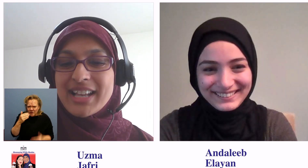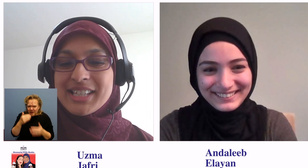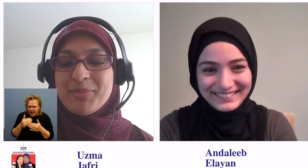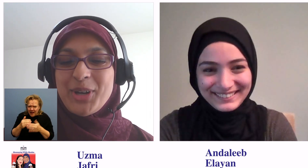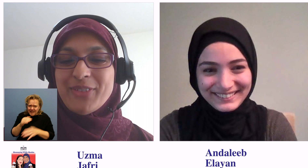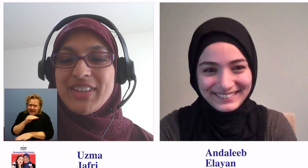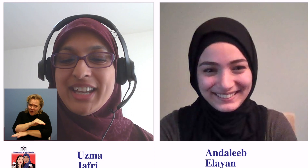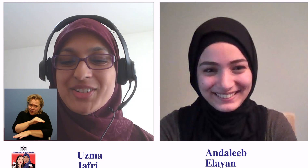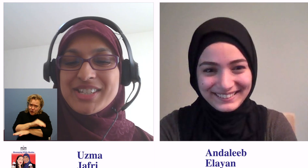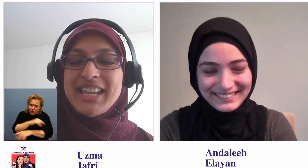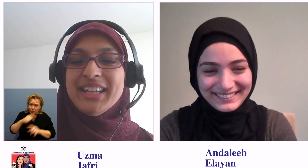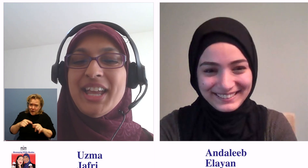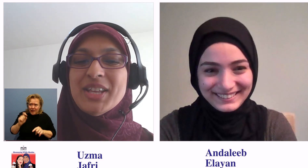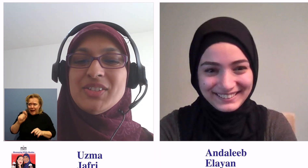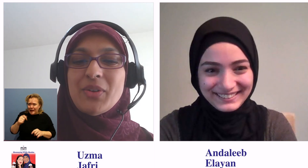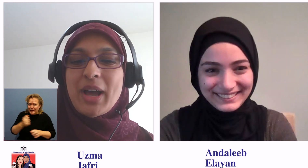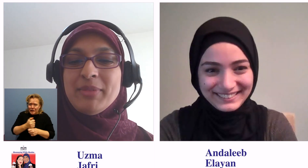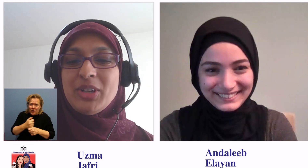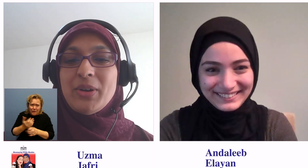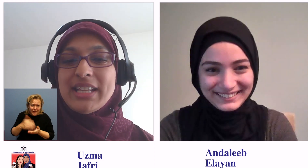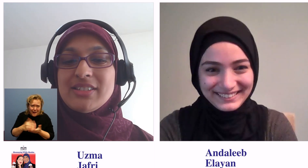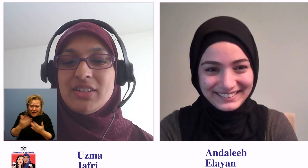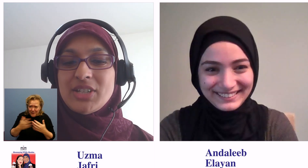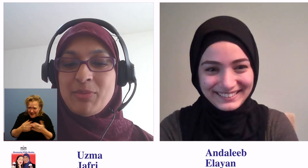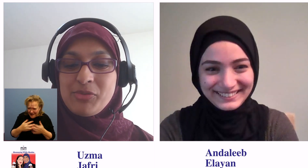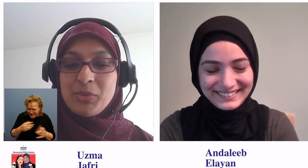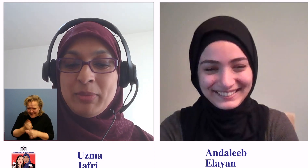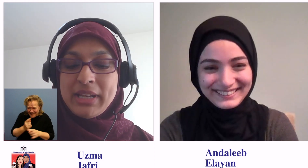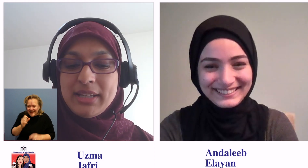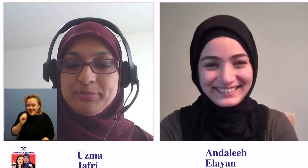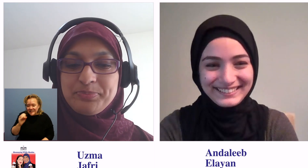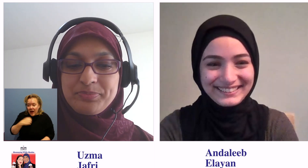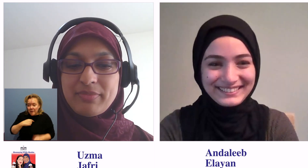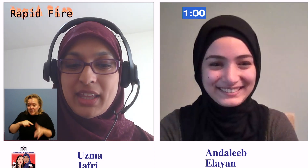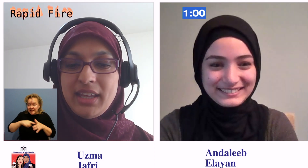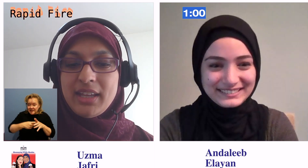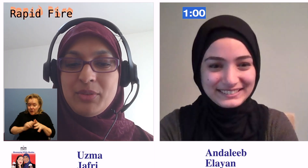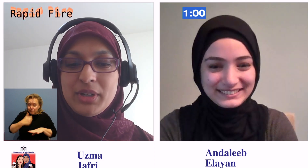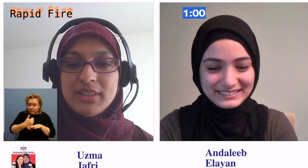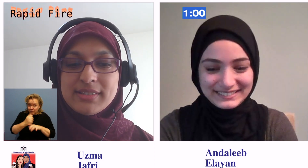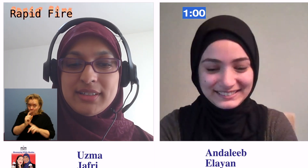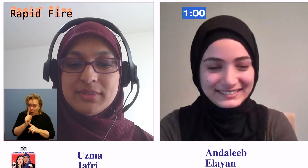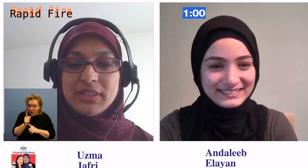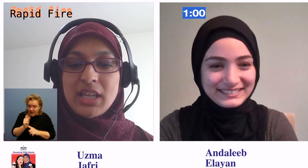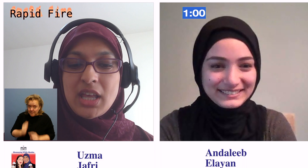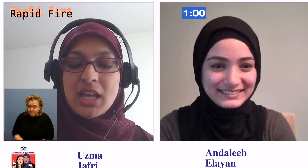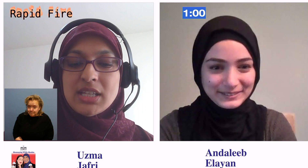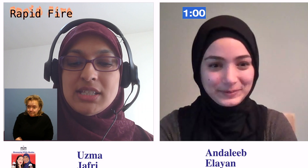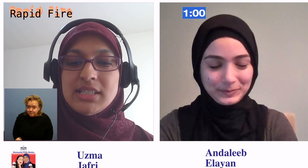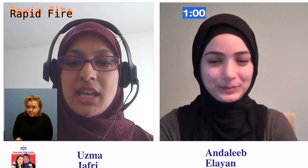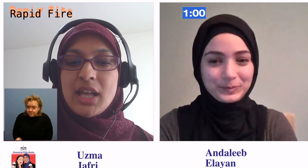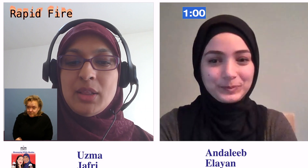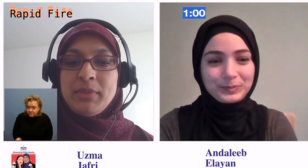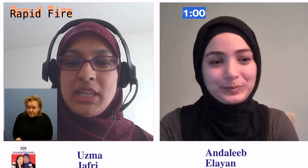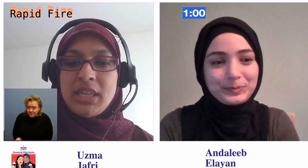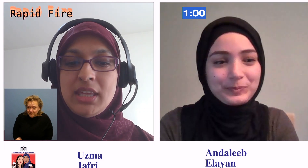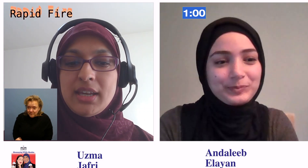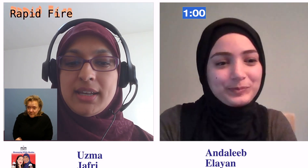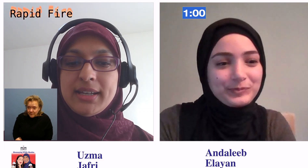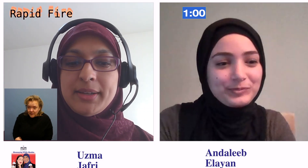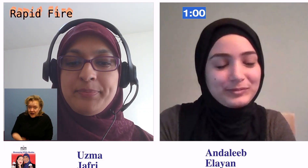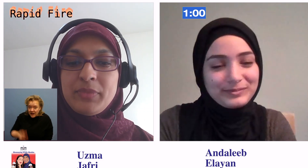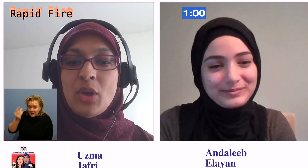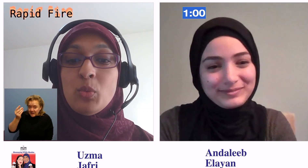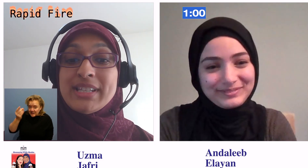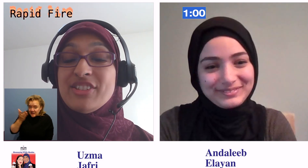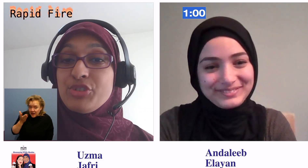we need that last cup of coffee. I understand. So I'm going to go ahead and start the timer for one minute. And where did this go? Tell me,